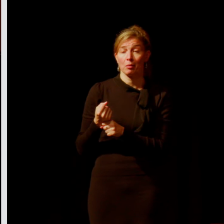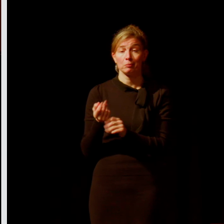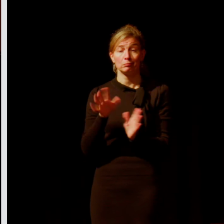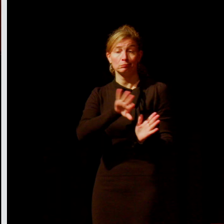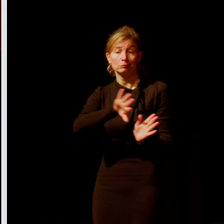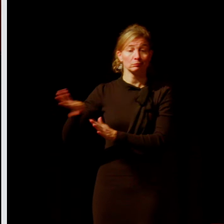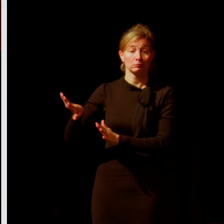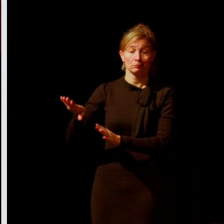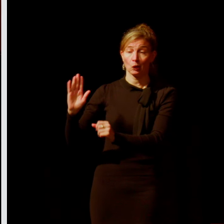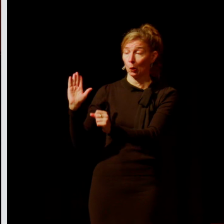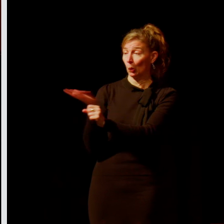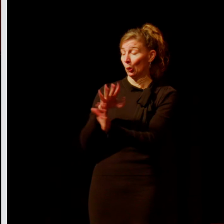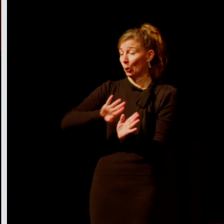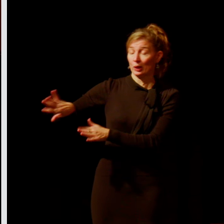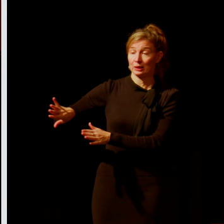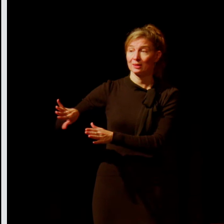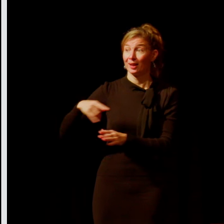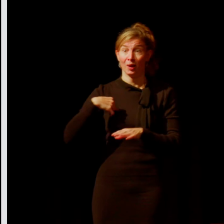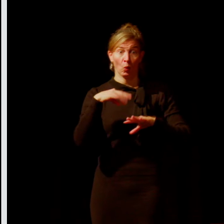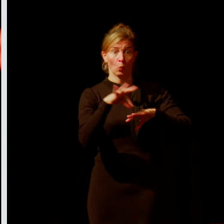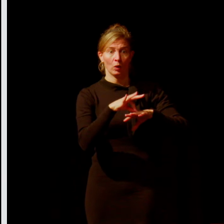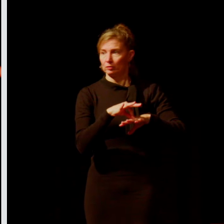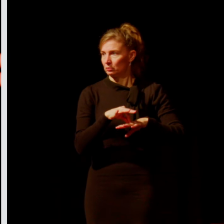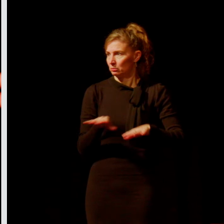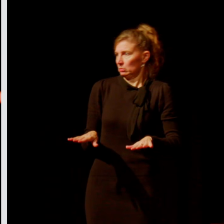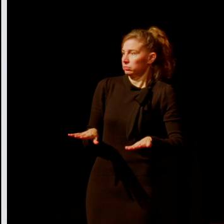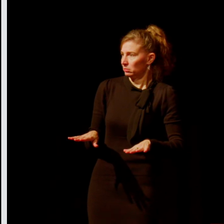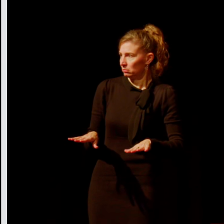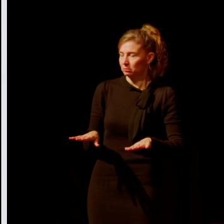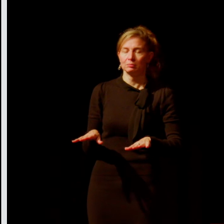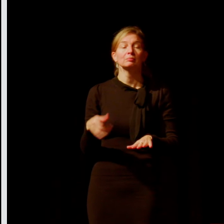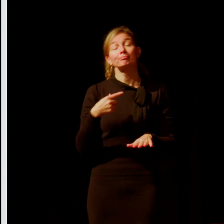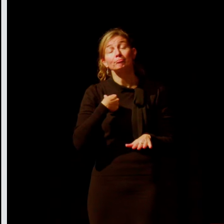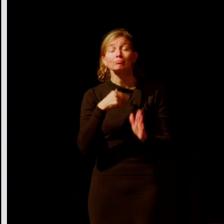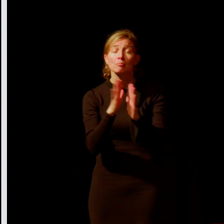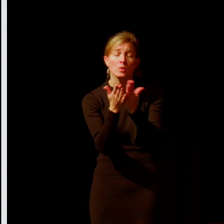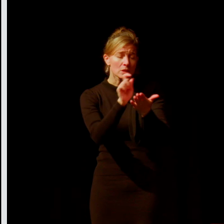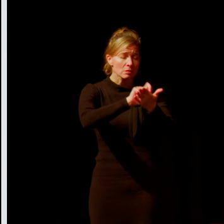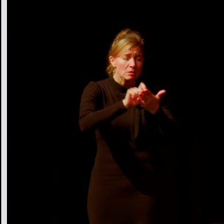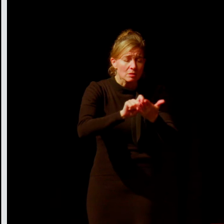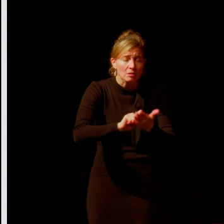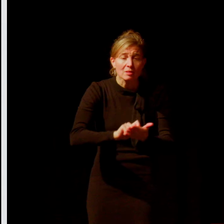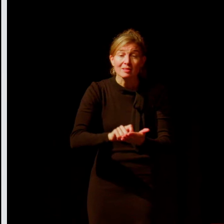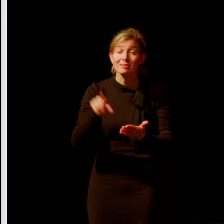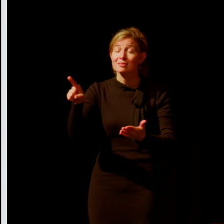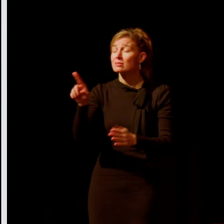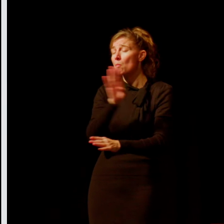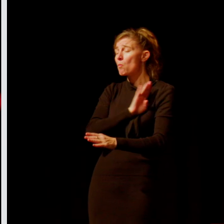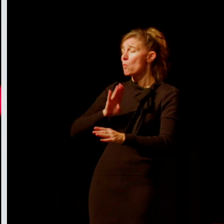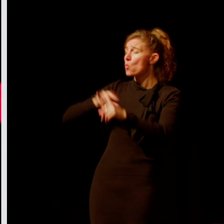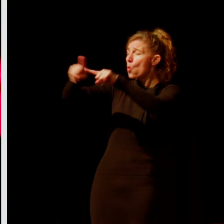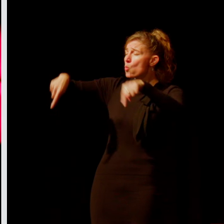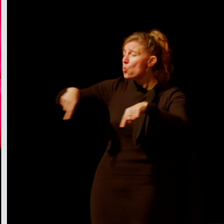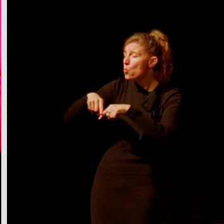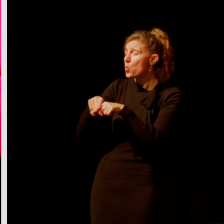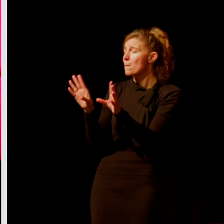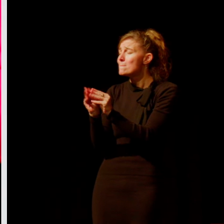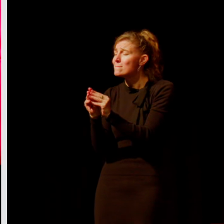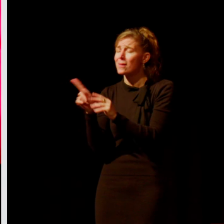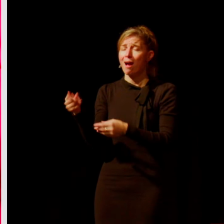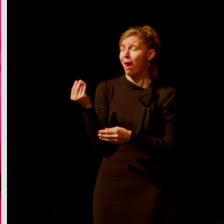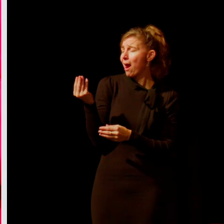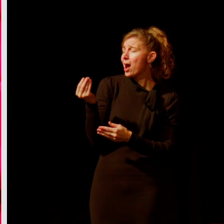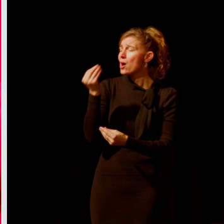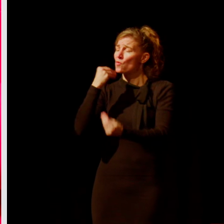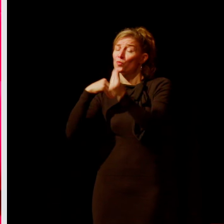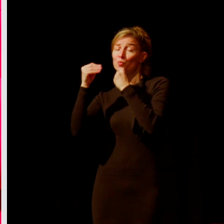to the shock of my wife. I wrote a book, and I traded boardroom meetings and expensive lunches